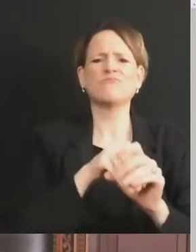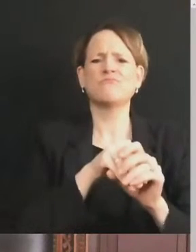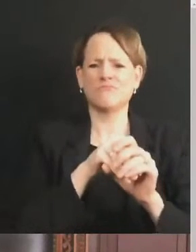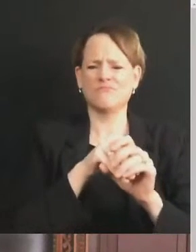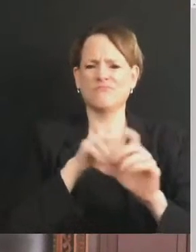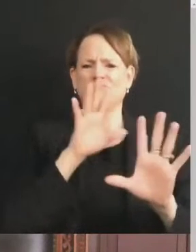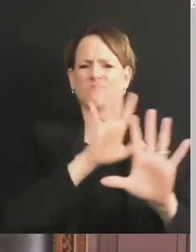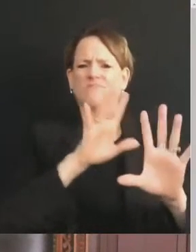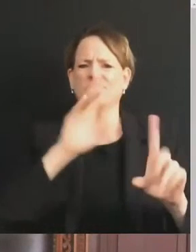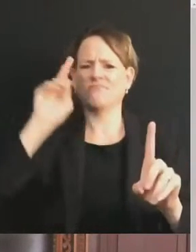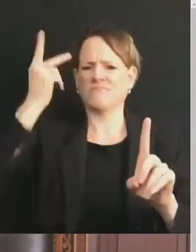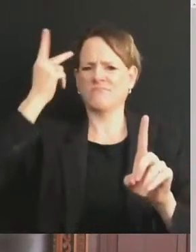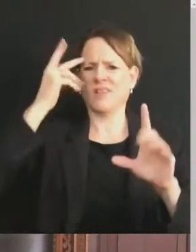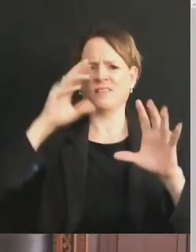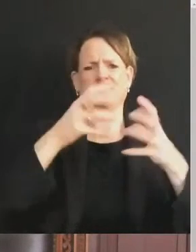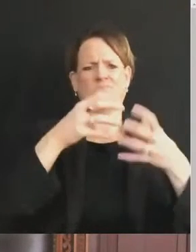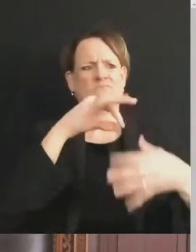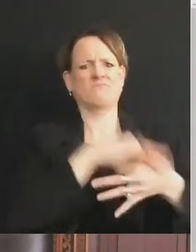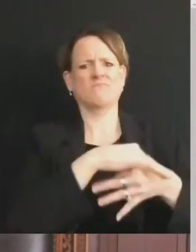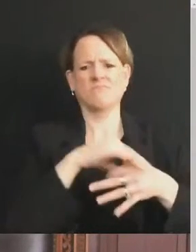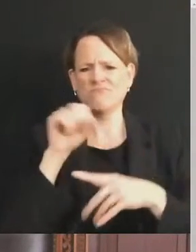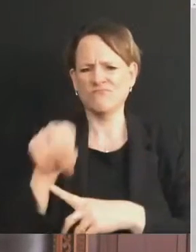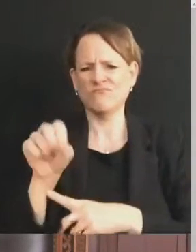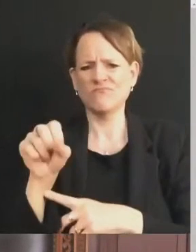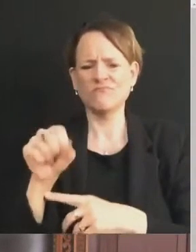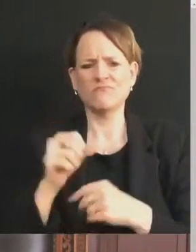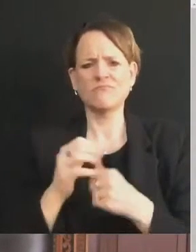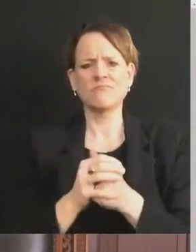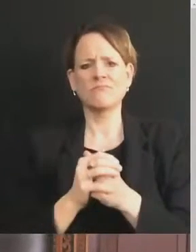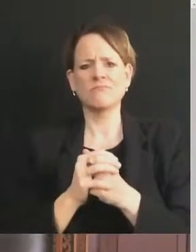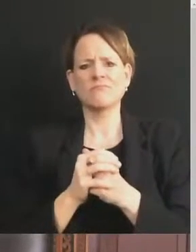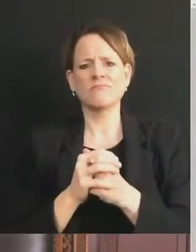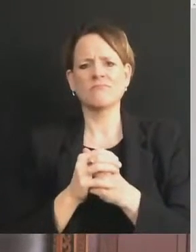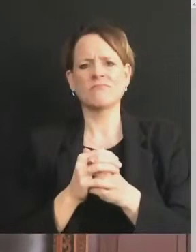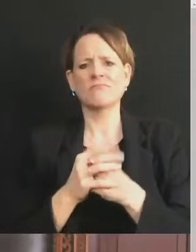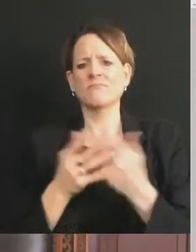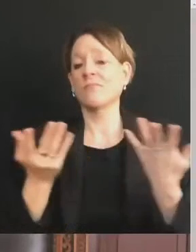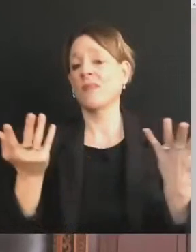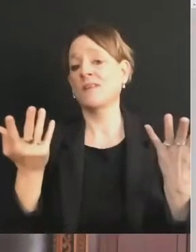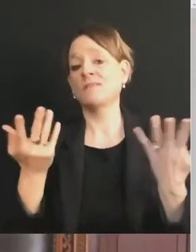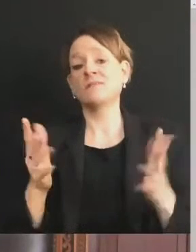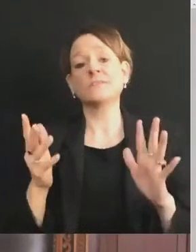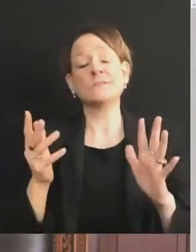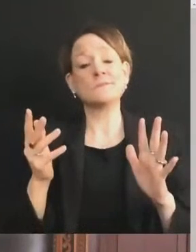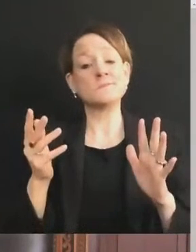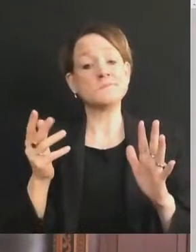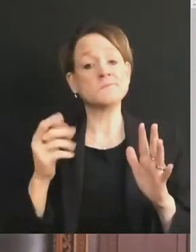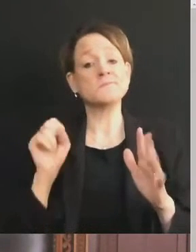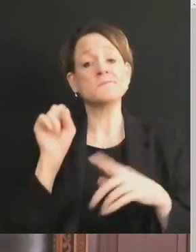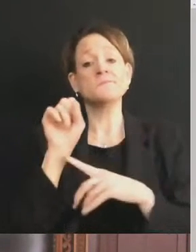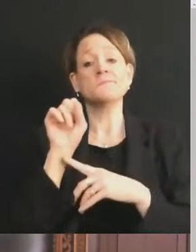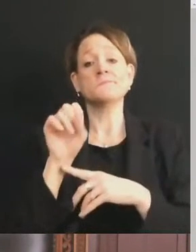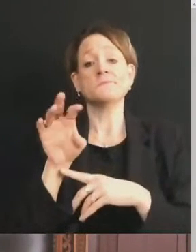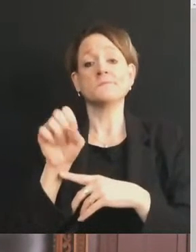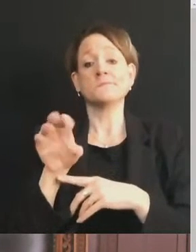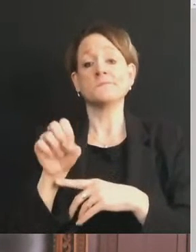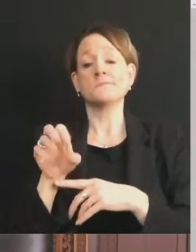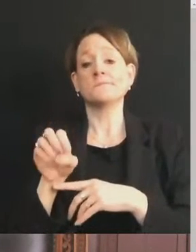And as I mentioned before, that God bless the clerks and other elected officials or